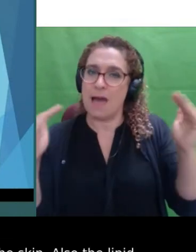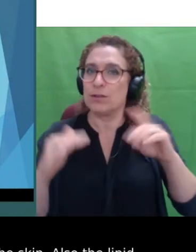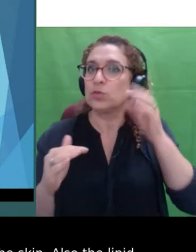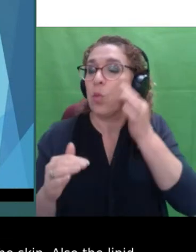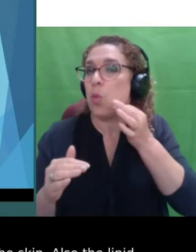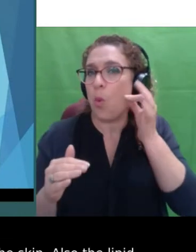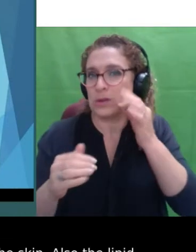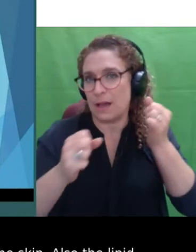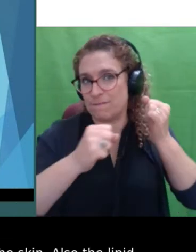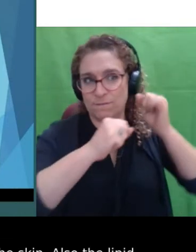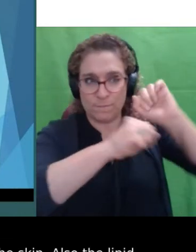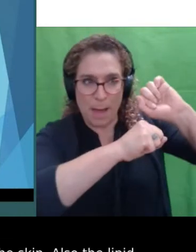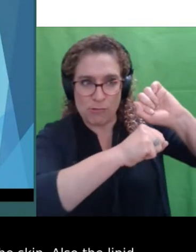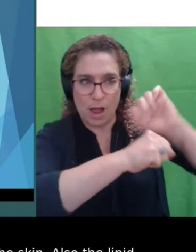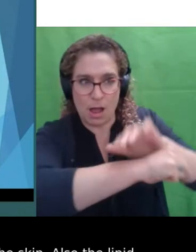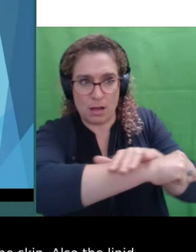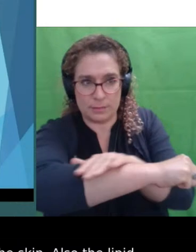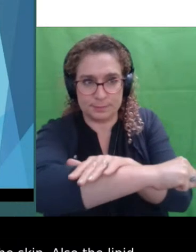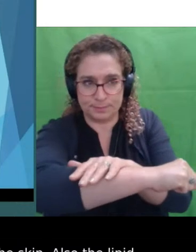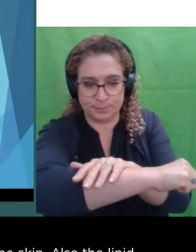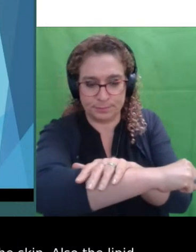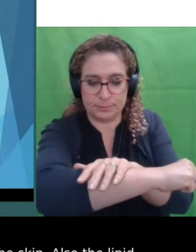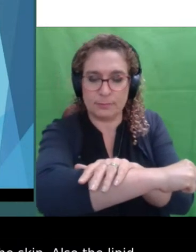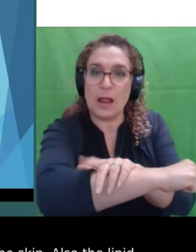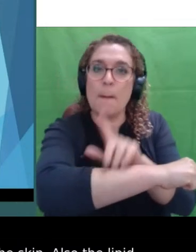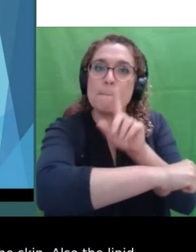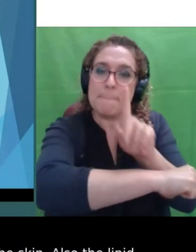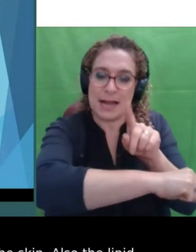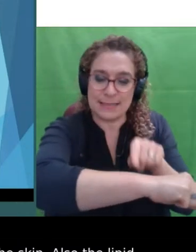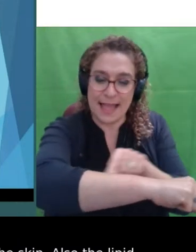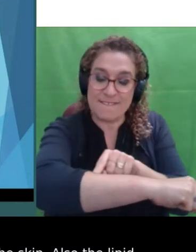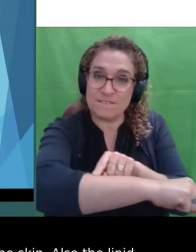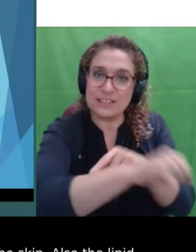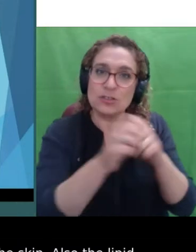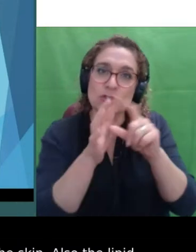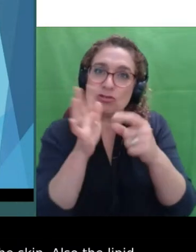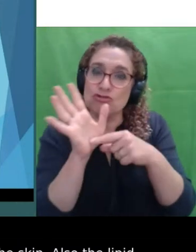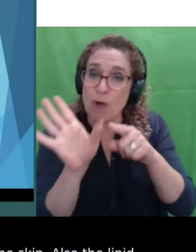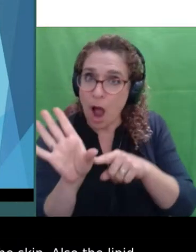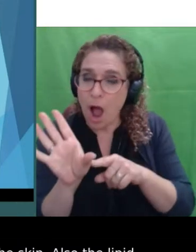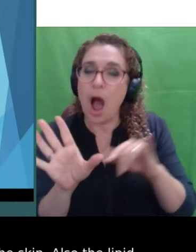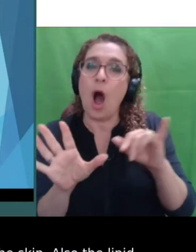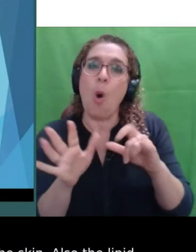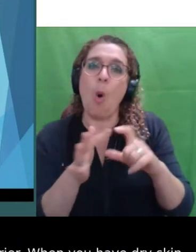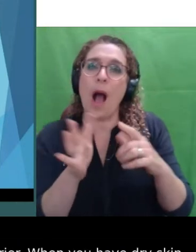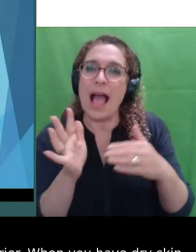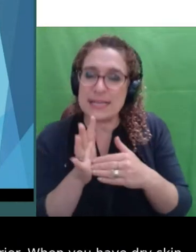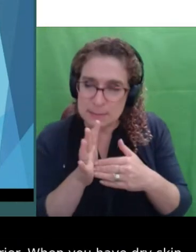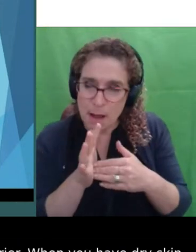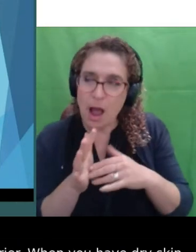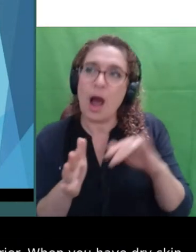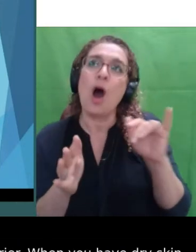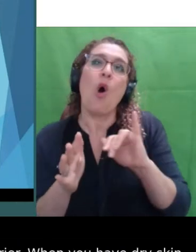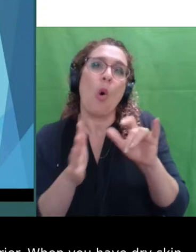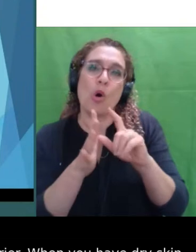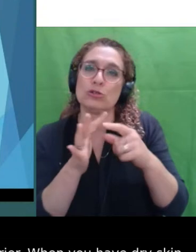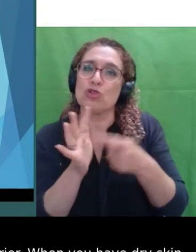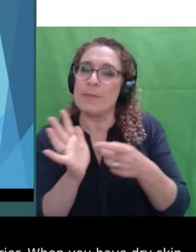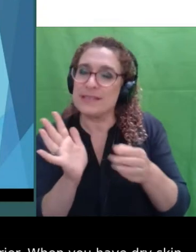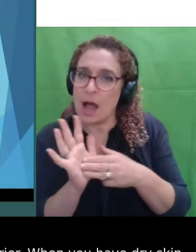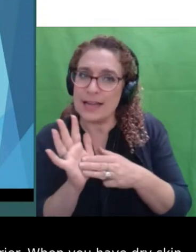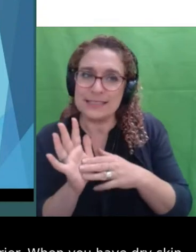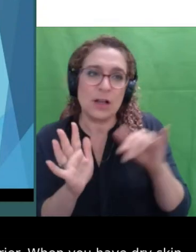barrier when you have dry skin eczema dermatitis and if you have the flagrant gene deficit this is for